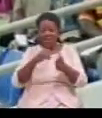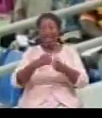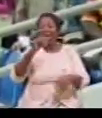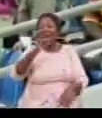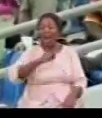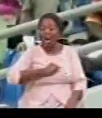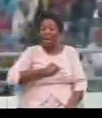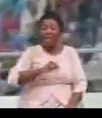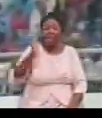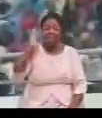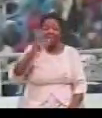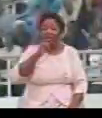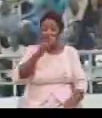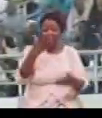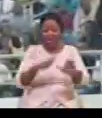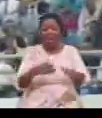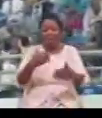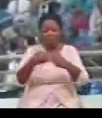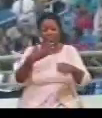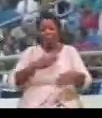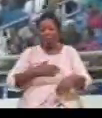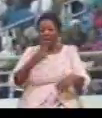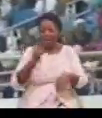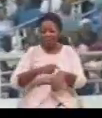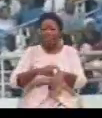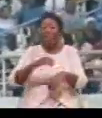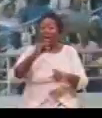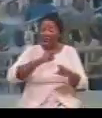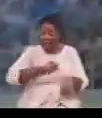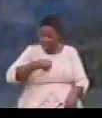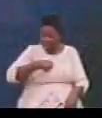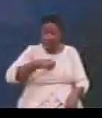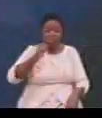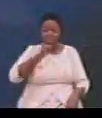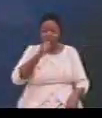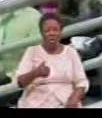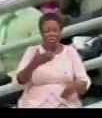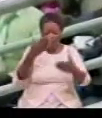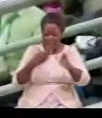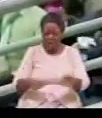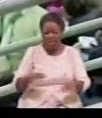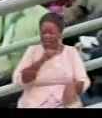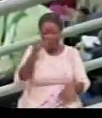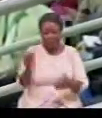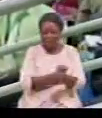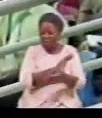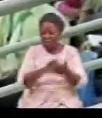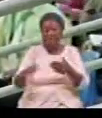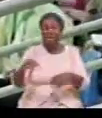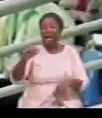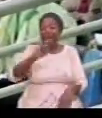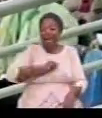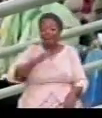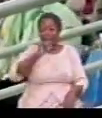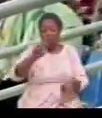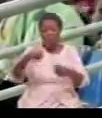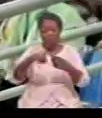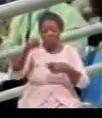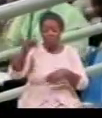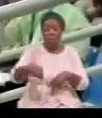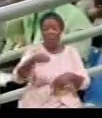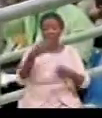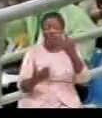before my time. I will not perish. I will not go to